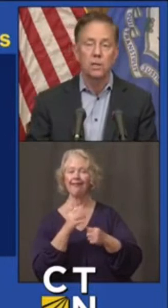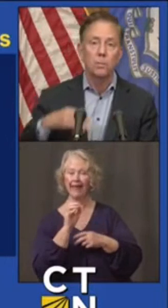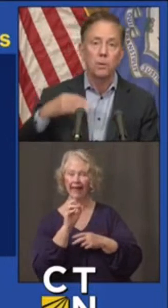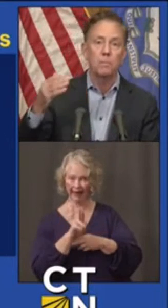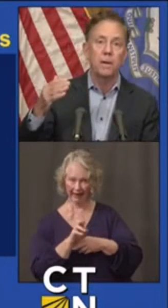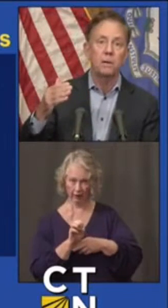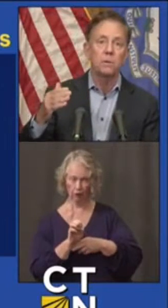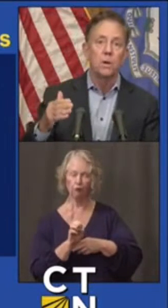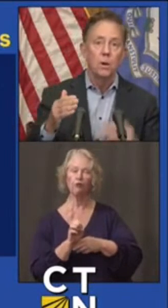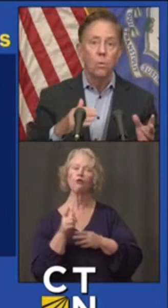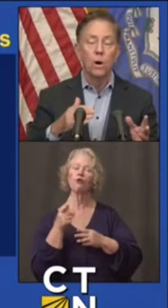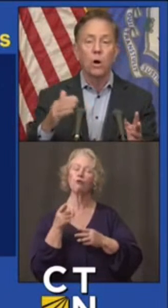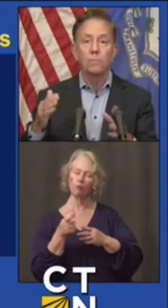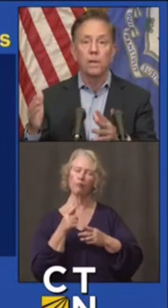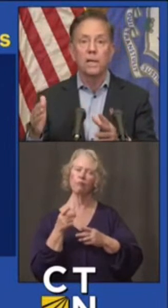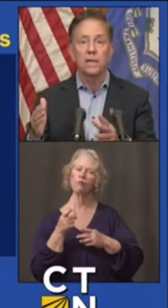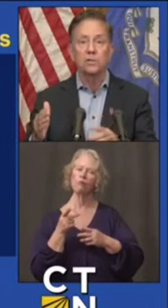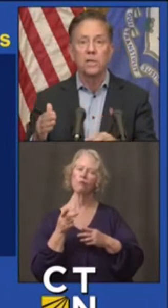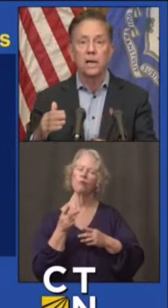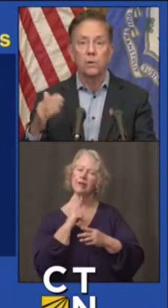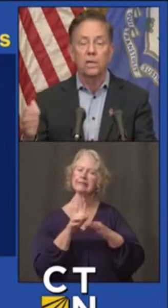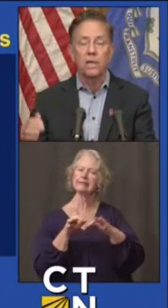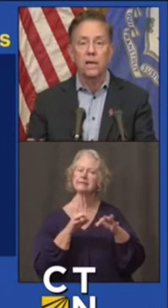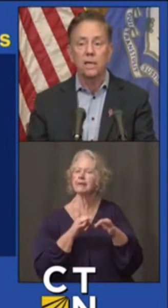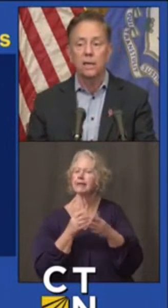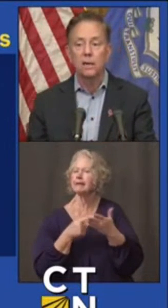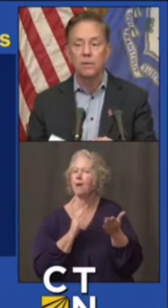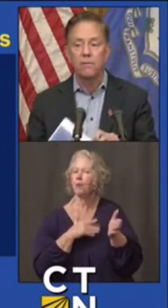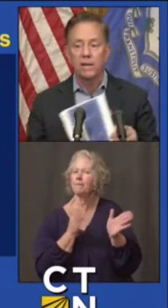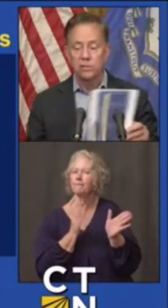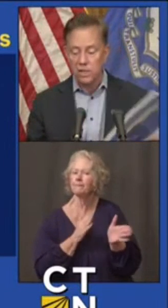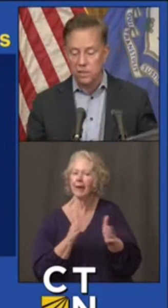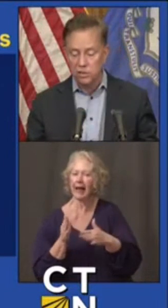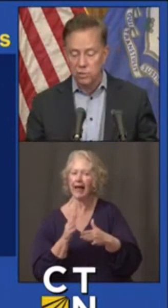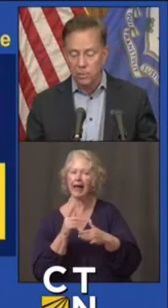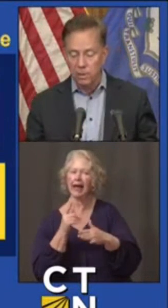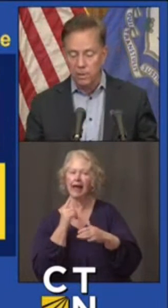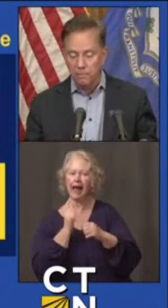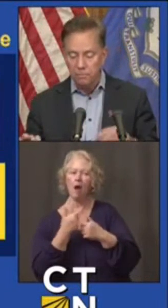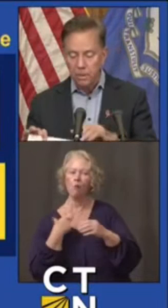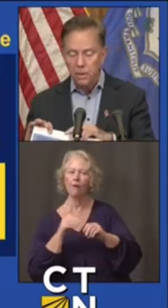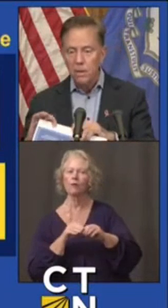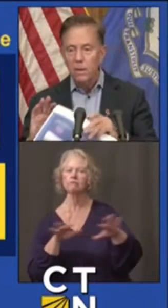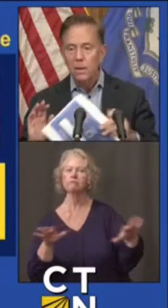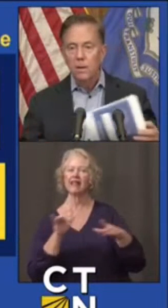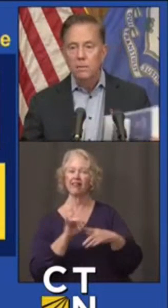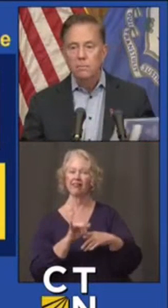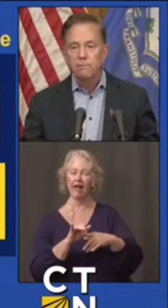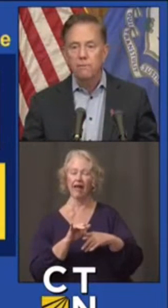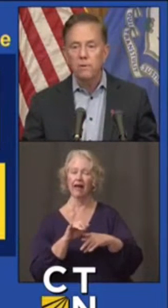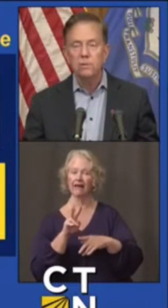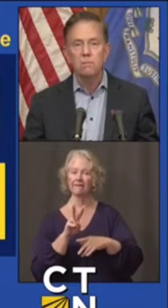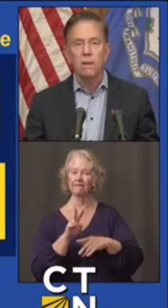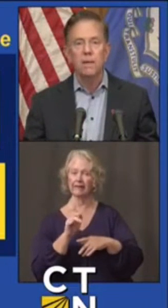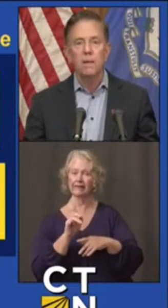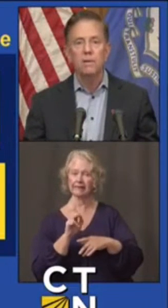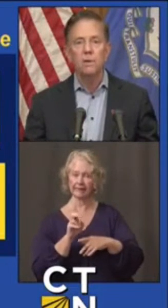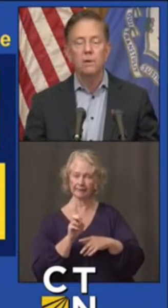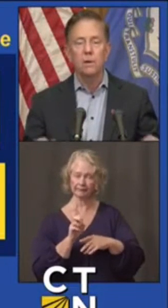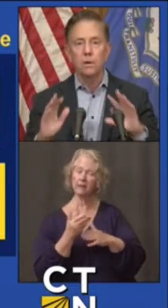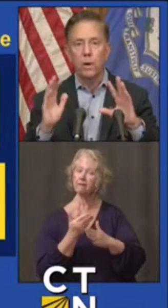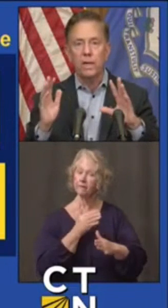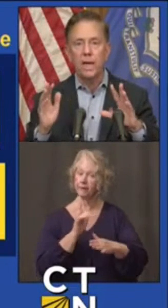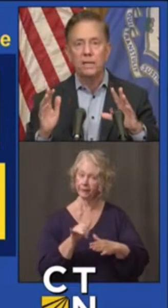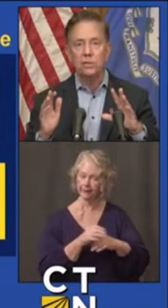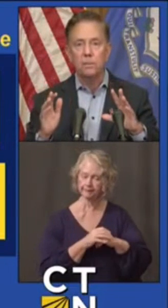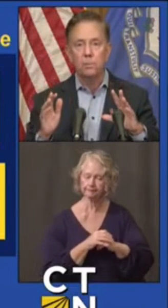little bit about where our planning is now in getting the vaccine distributed. But first, let me give you a